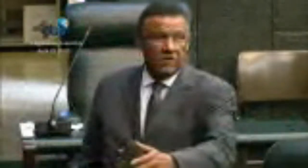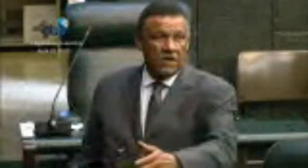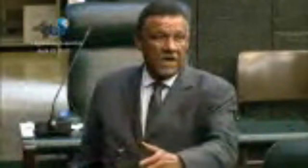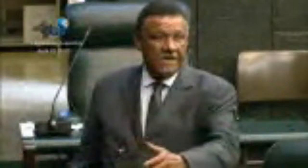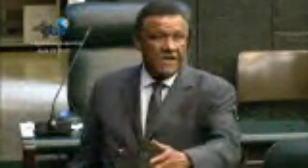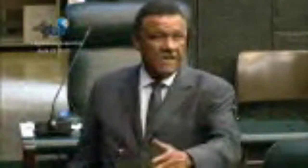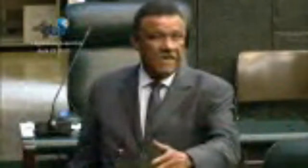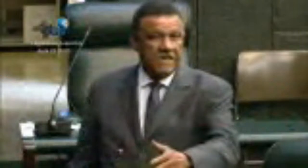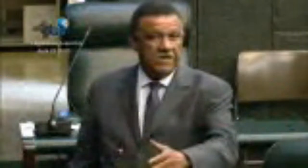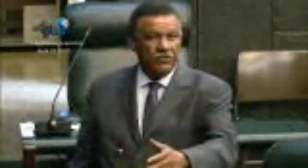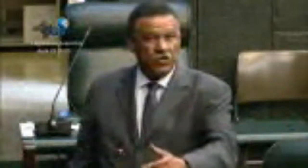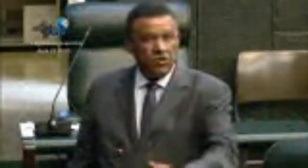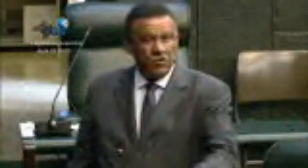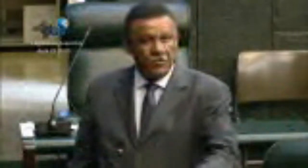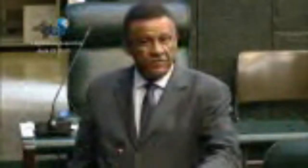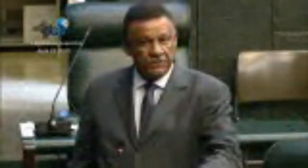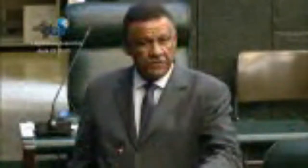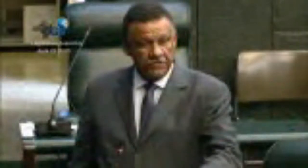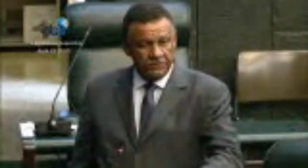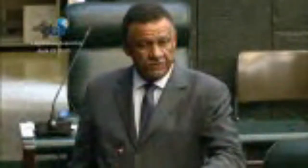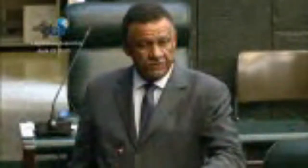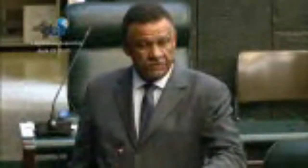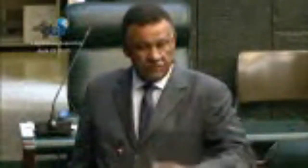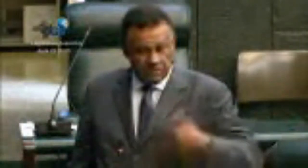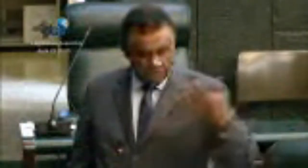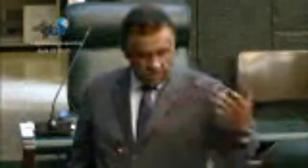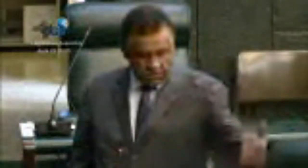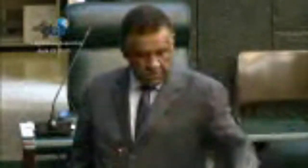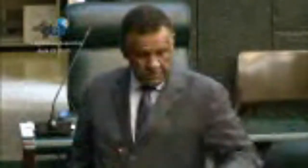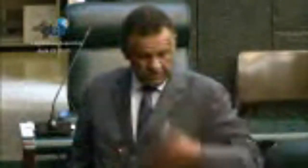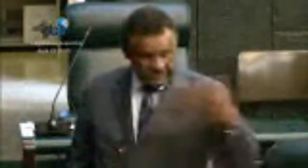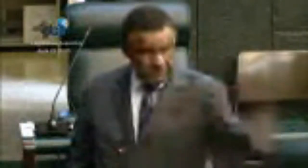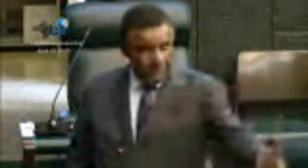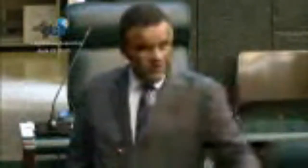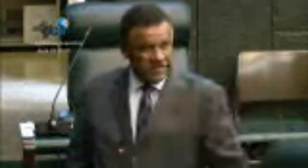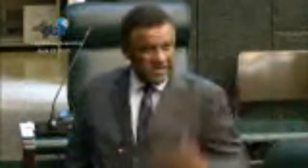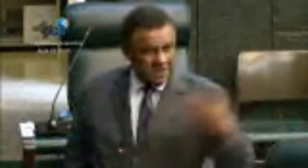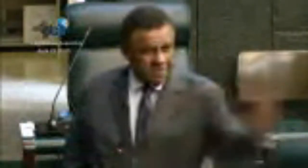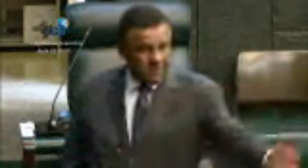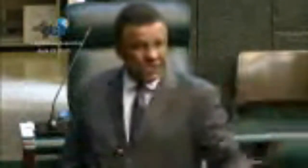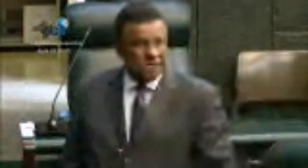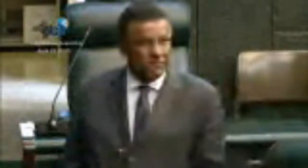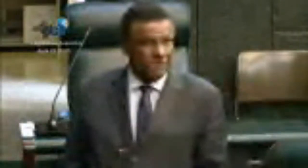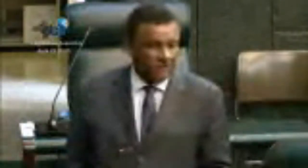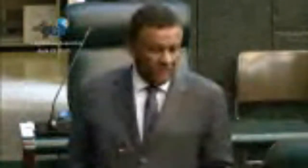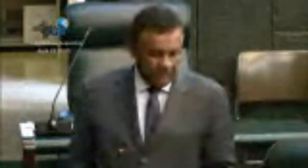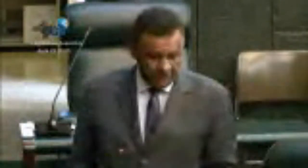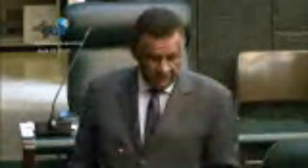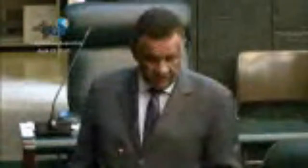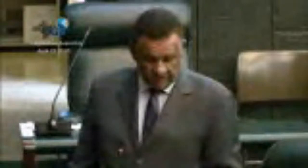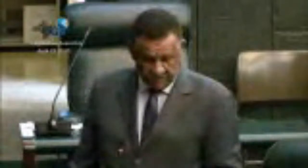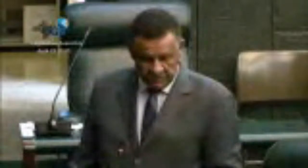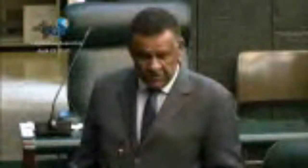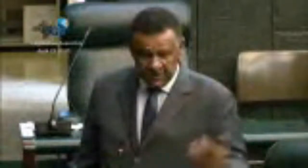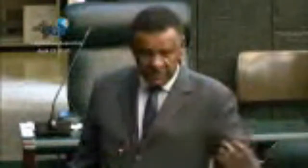of sympathy and empathy. Not that the people came and asked me,